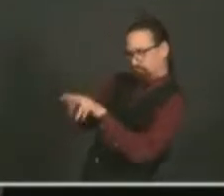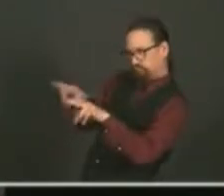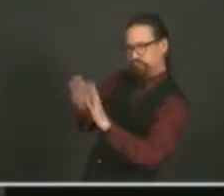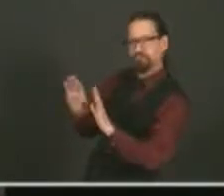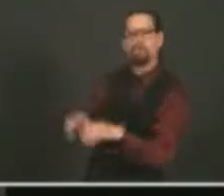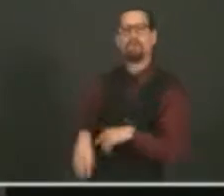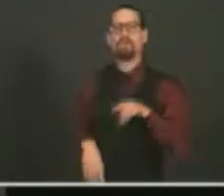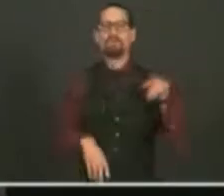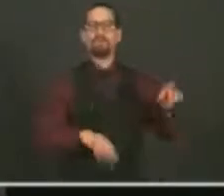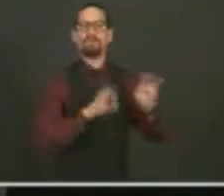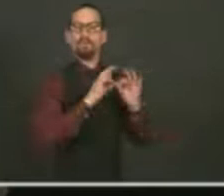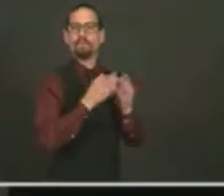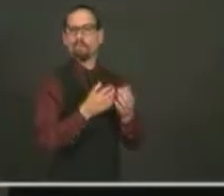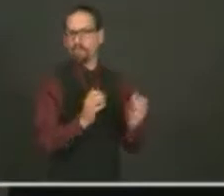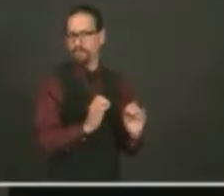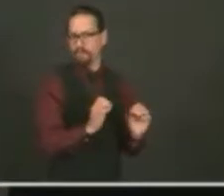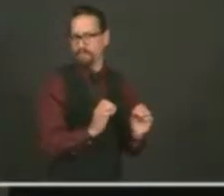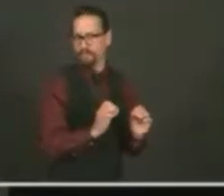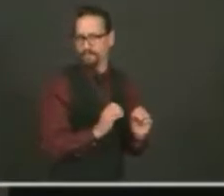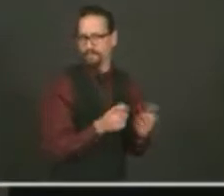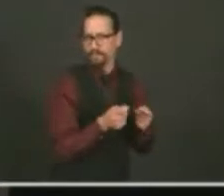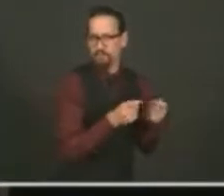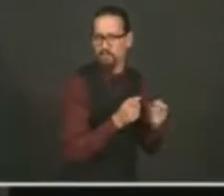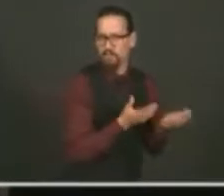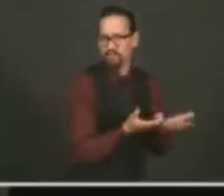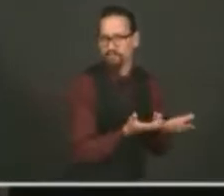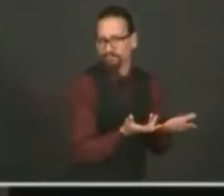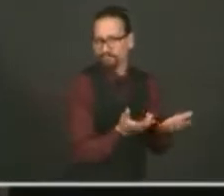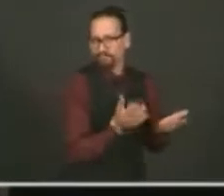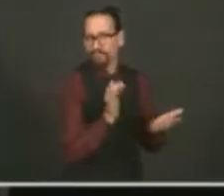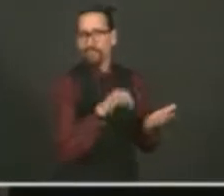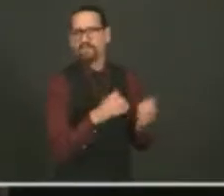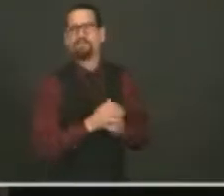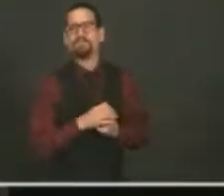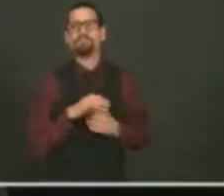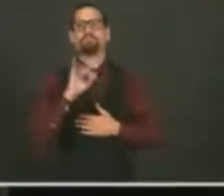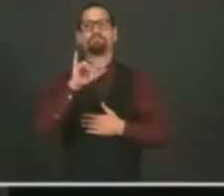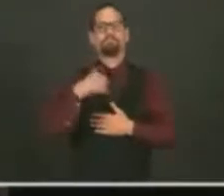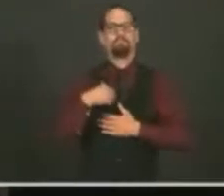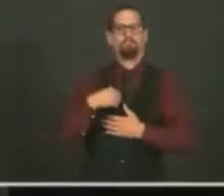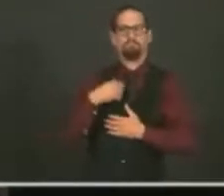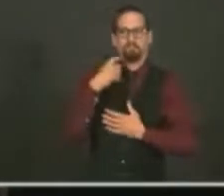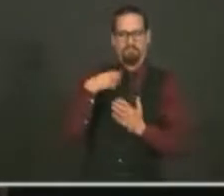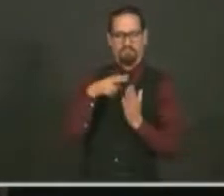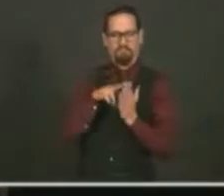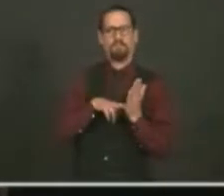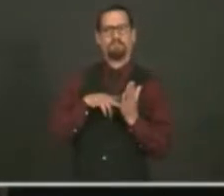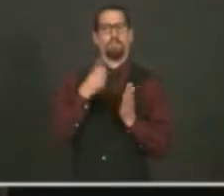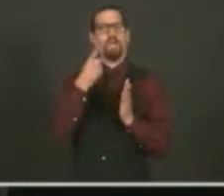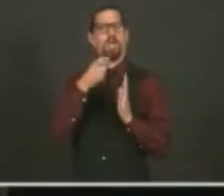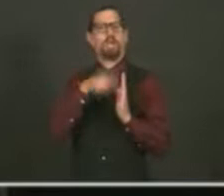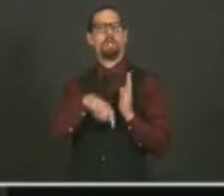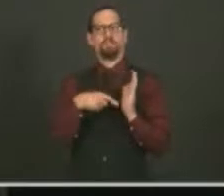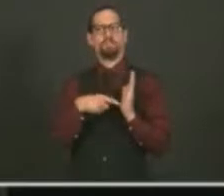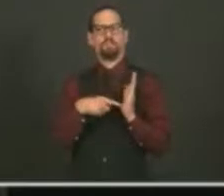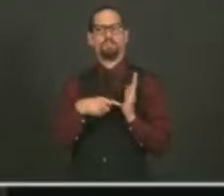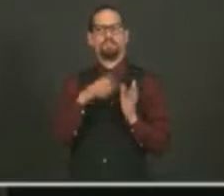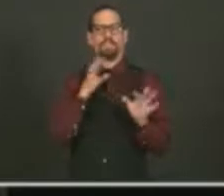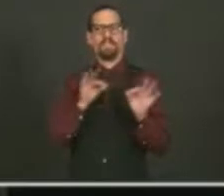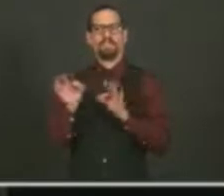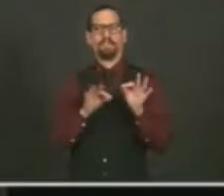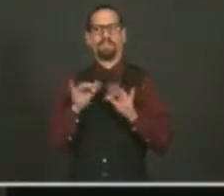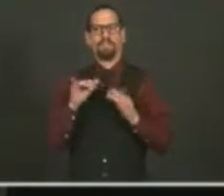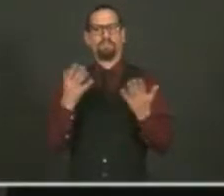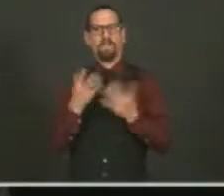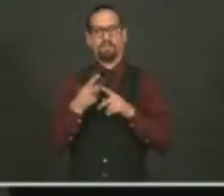And interesting, I wrote an article about that on latifrei.com a couple of weeks ago, trying to explain the distinction as